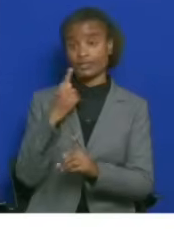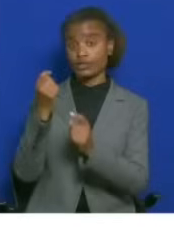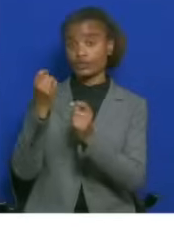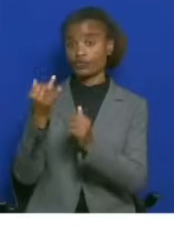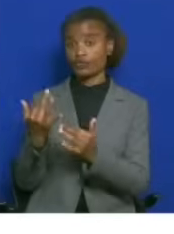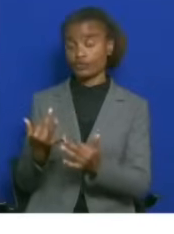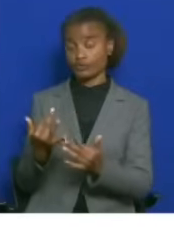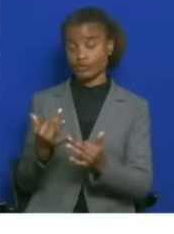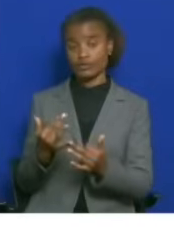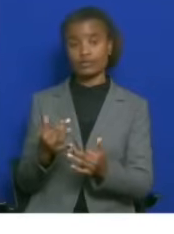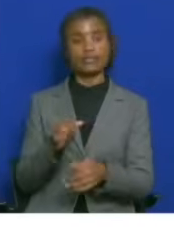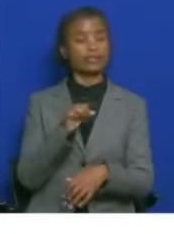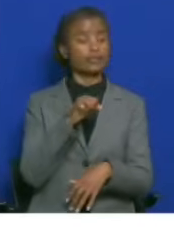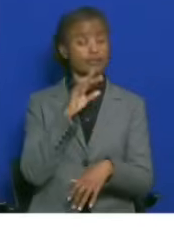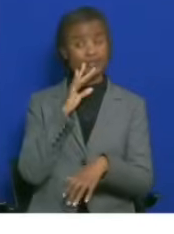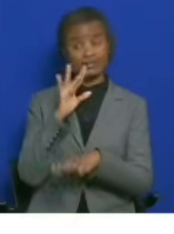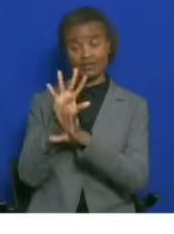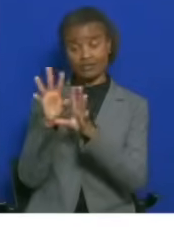tenders. Yes.